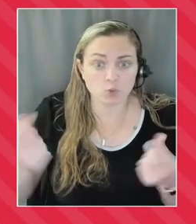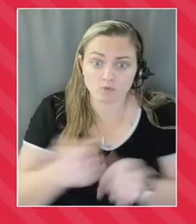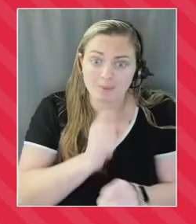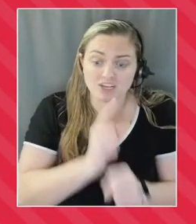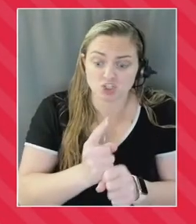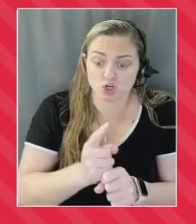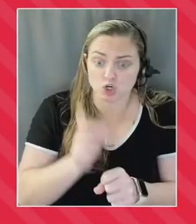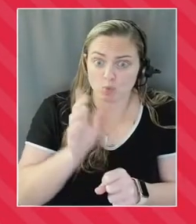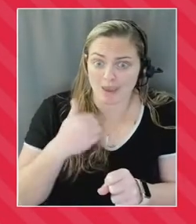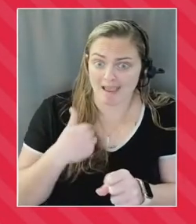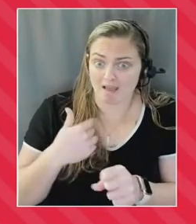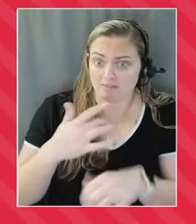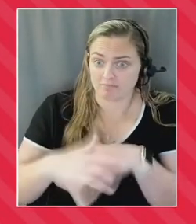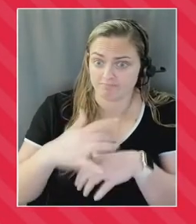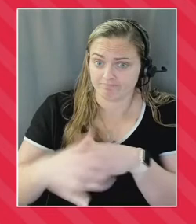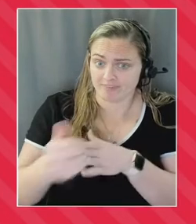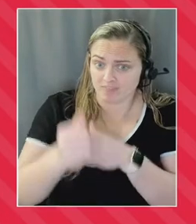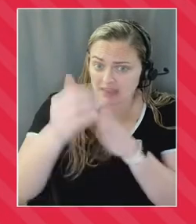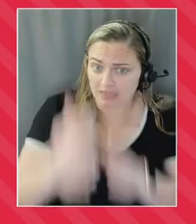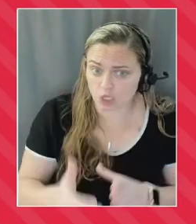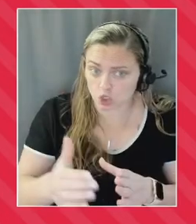now to take up